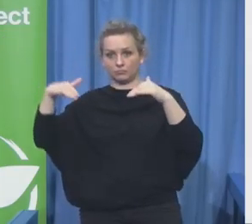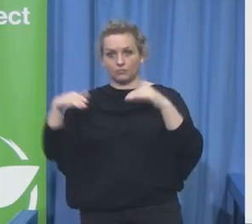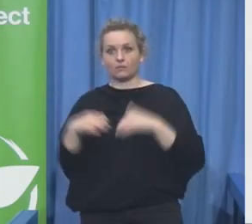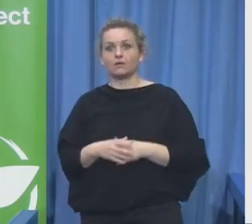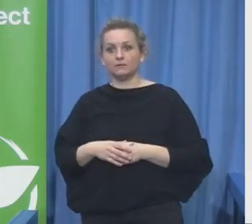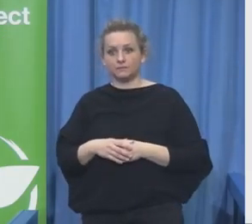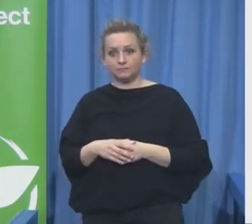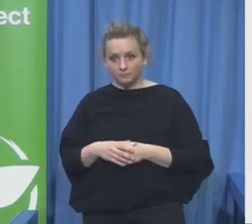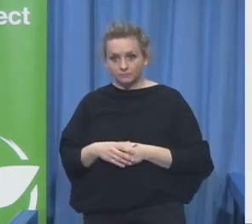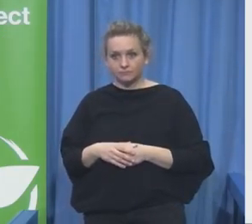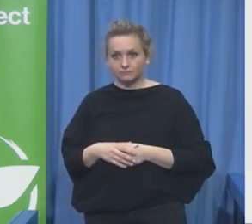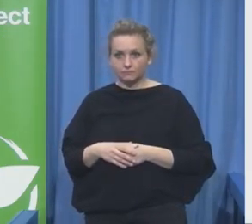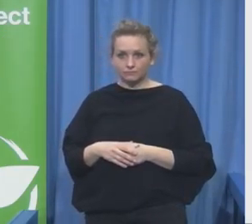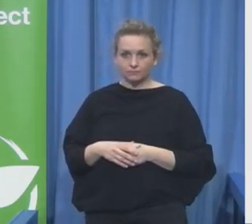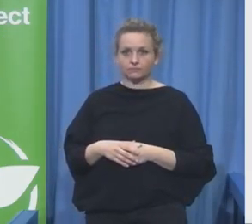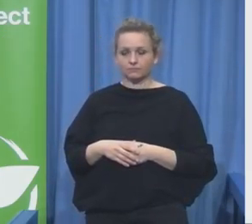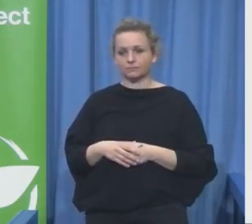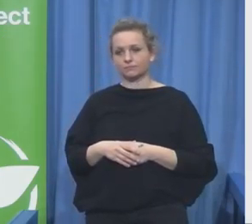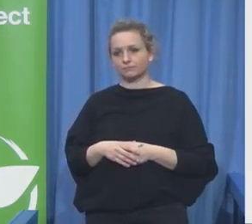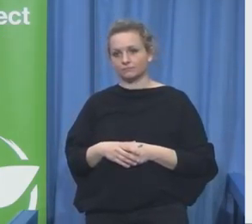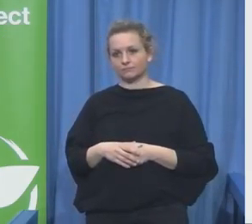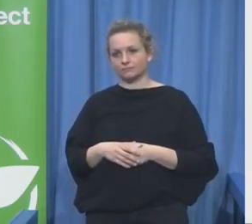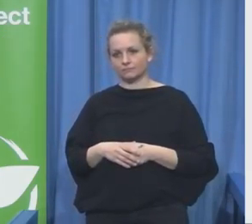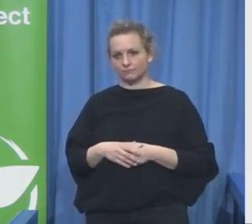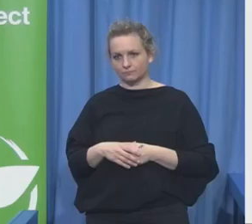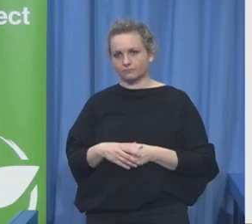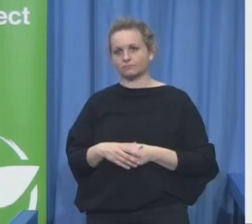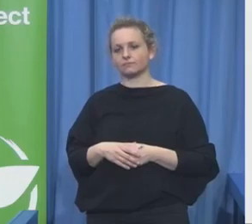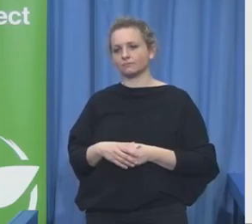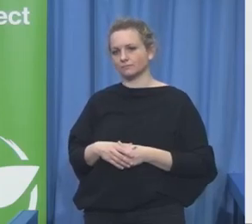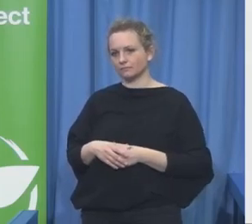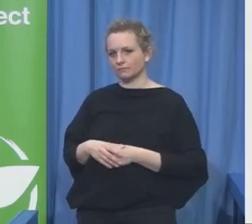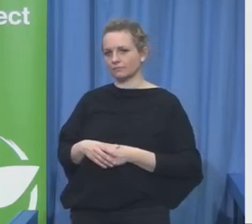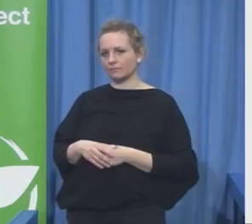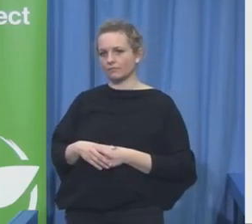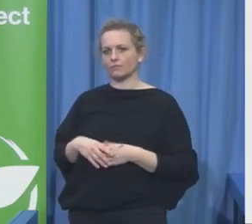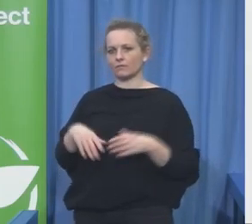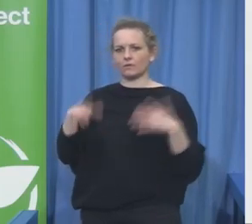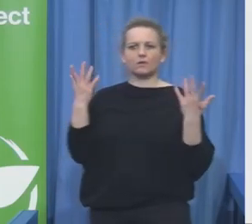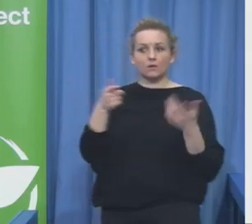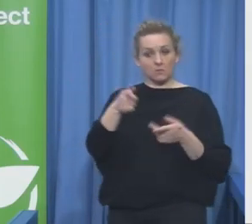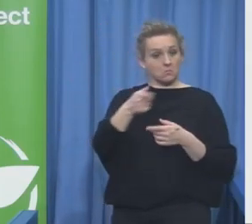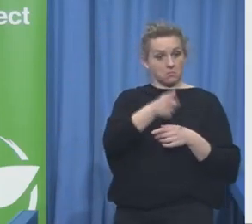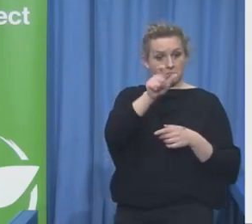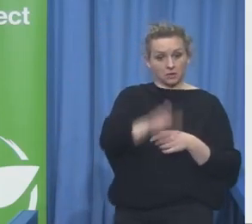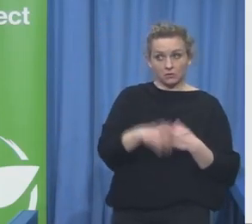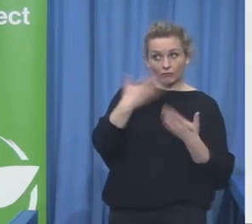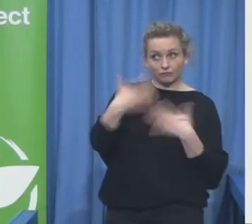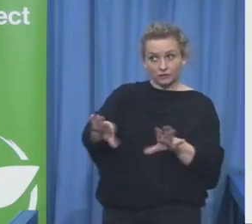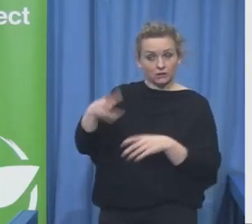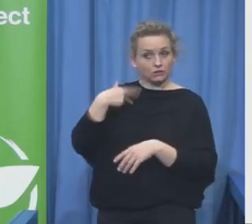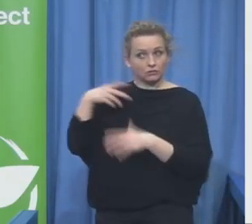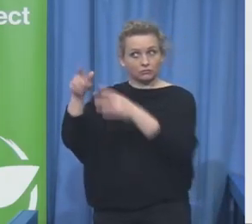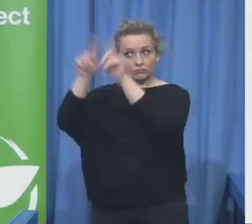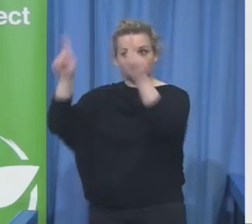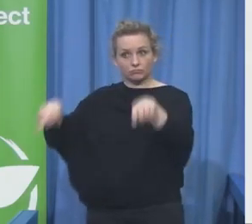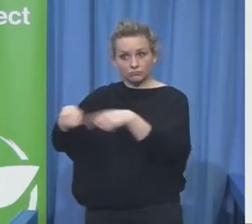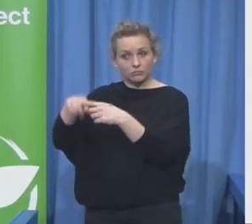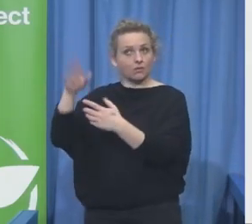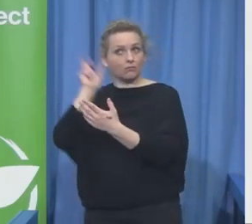with a screen reader. We will know that it's been checked, that everything, that every image has alt text behind it. Okay, so that's something that's